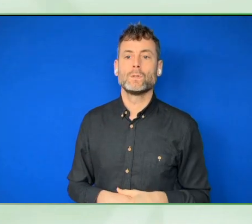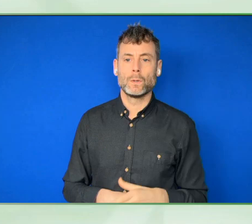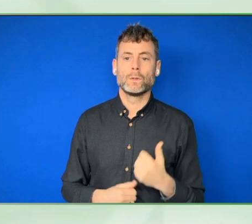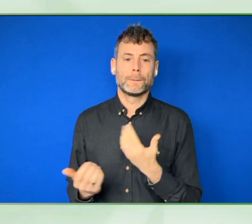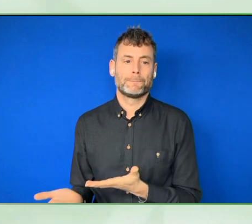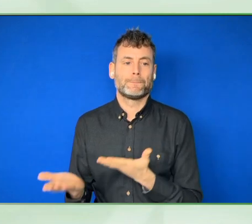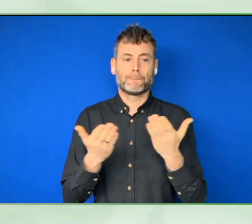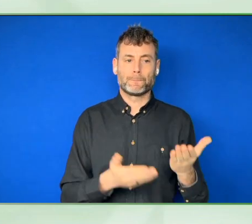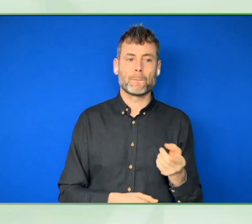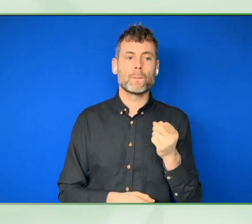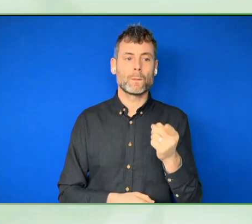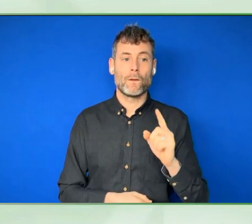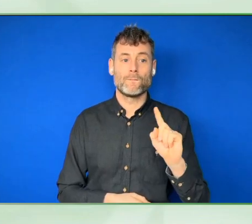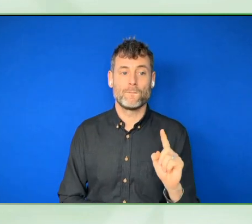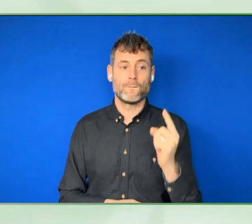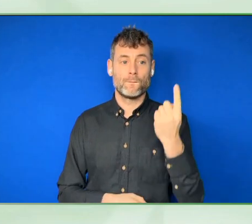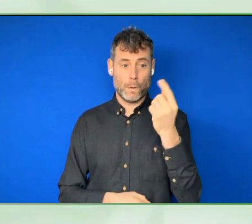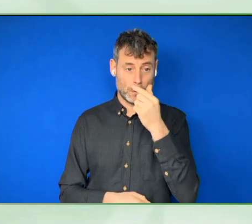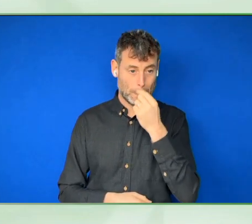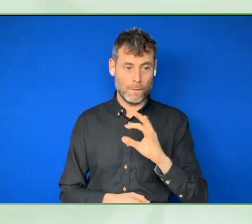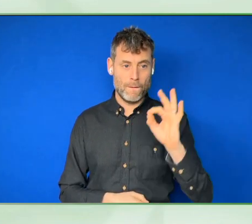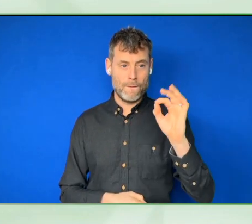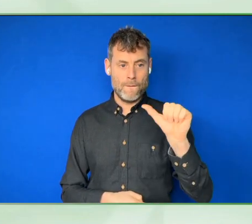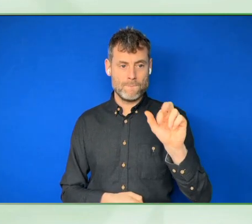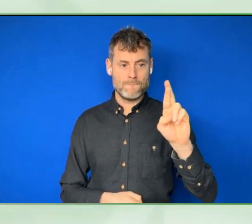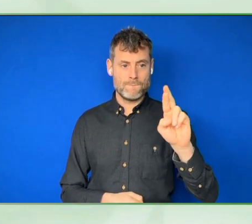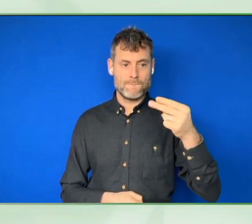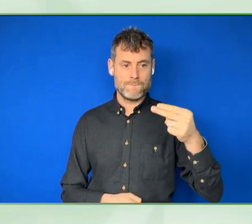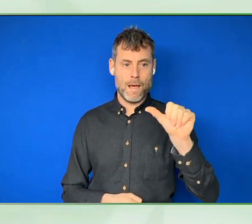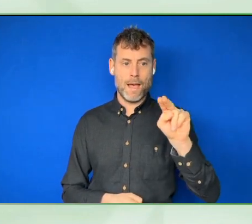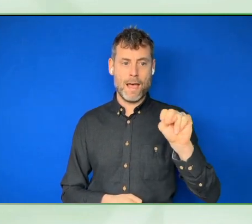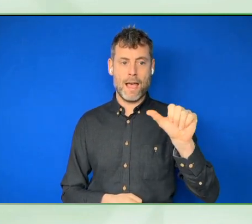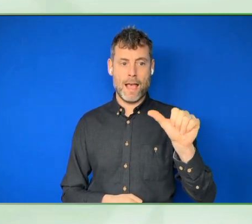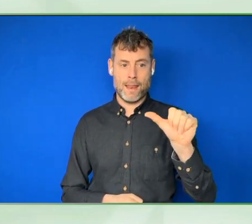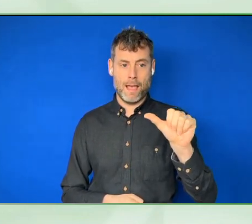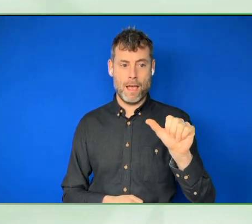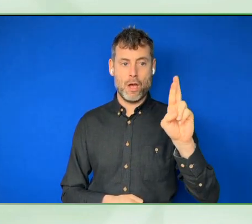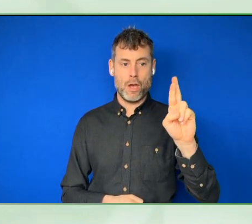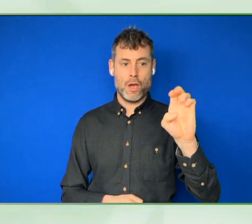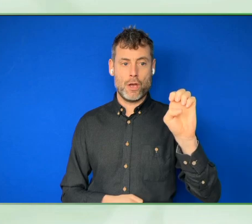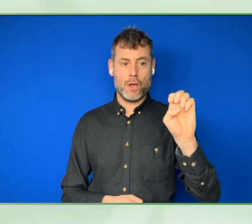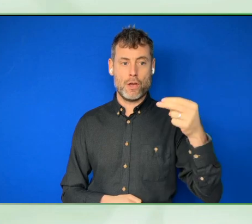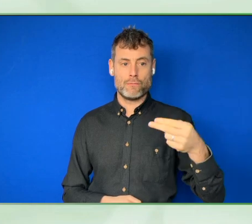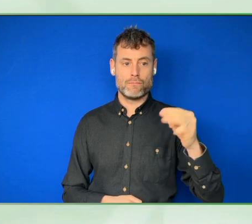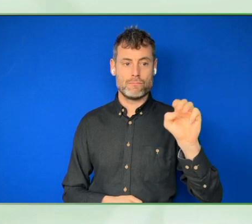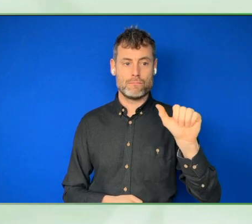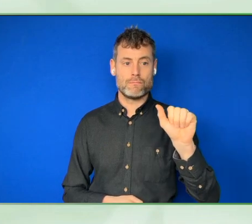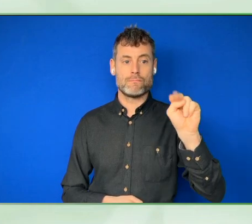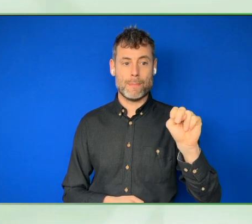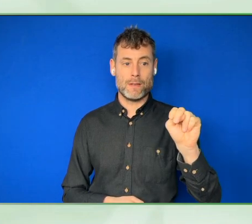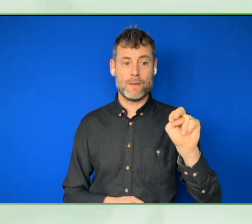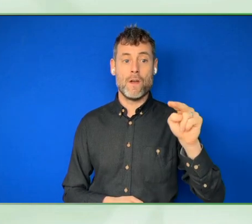introduce Farhana to my right. Farhana Rehman Furs is the Global Head of Partnerships at Peak